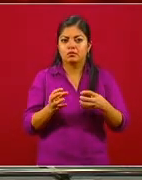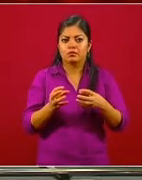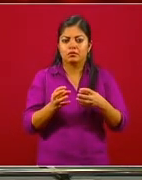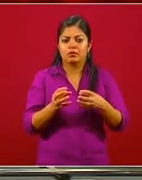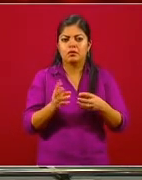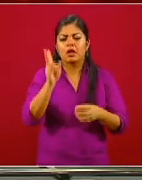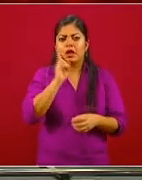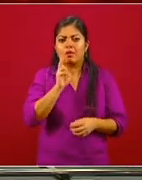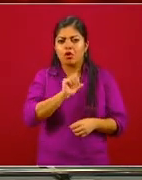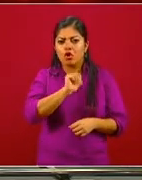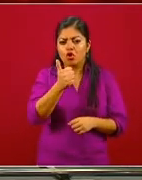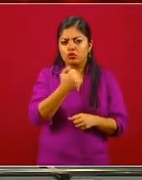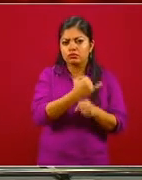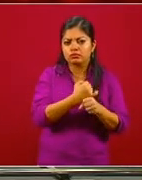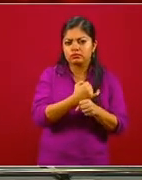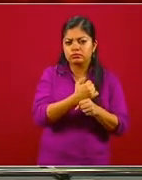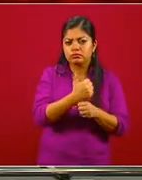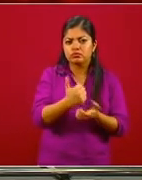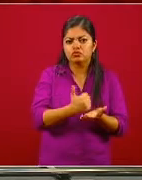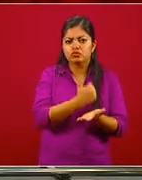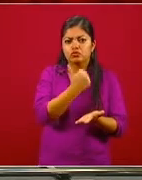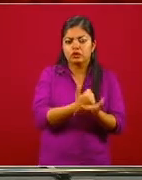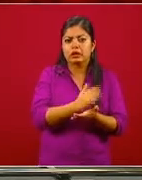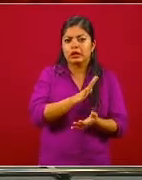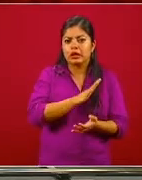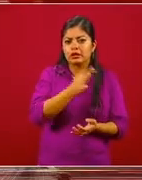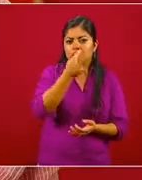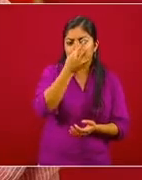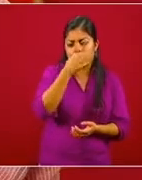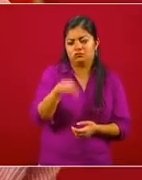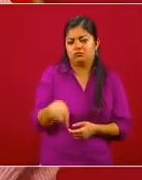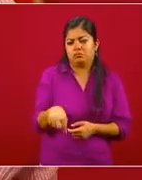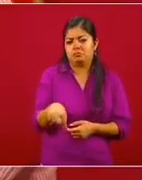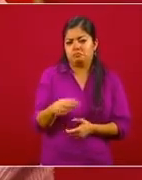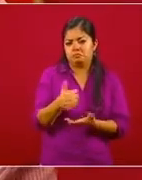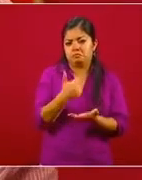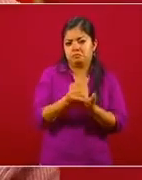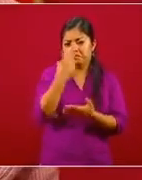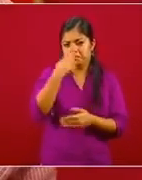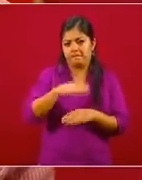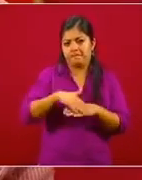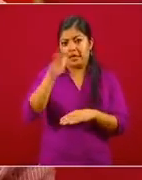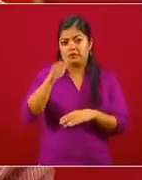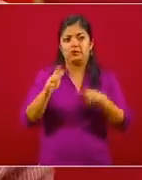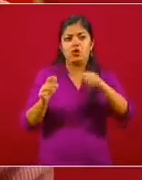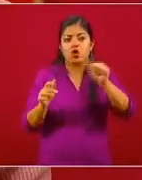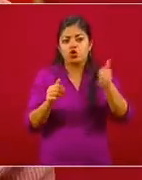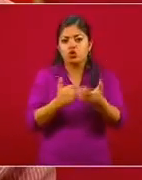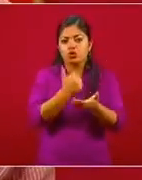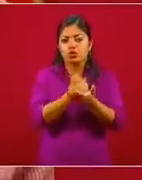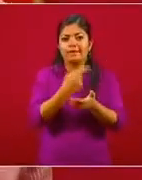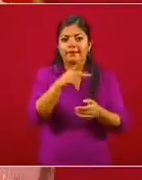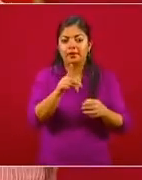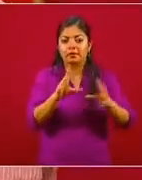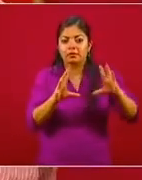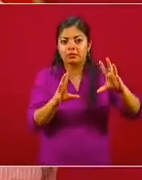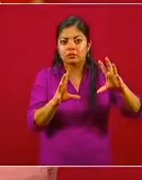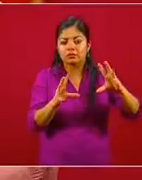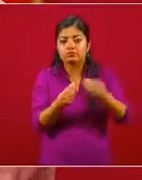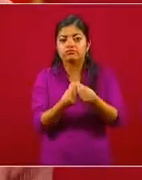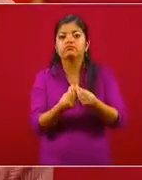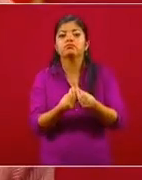stabilizing, but also we are having the added number of new cases that are coming from other